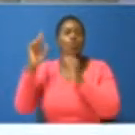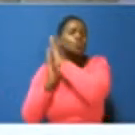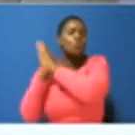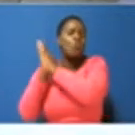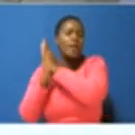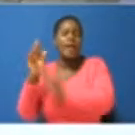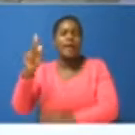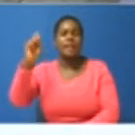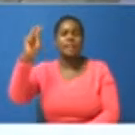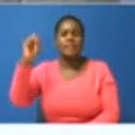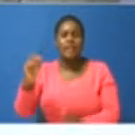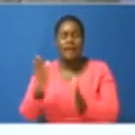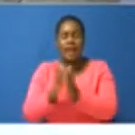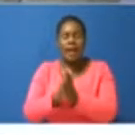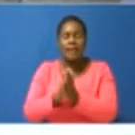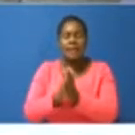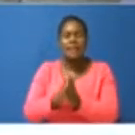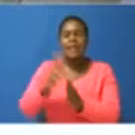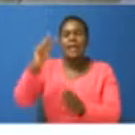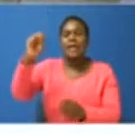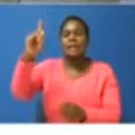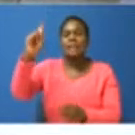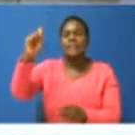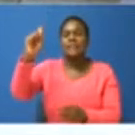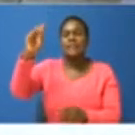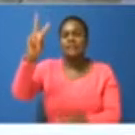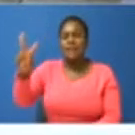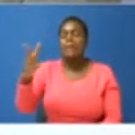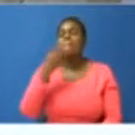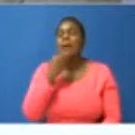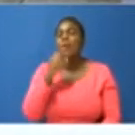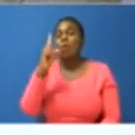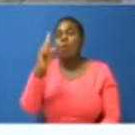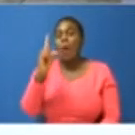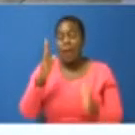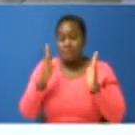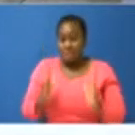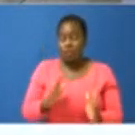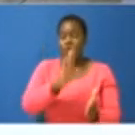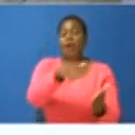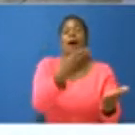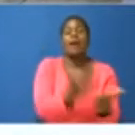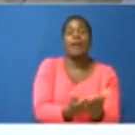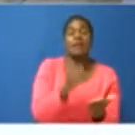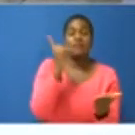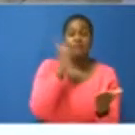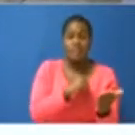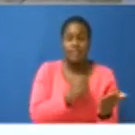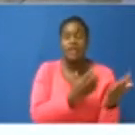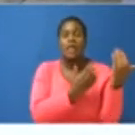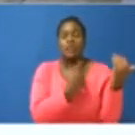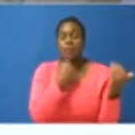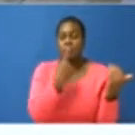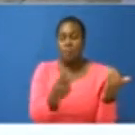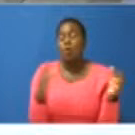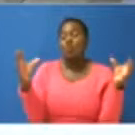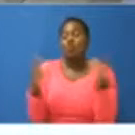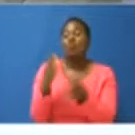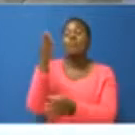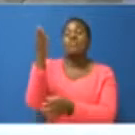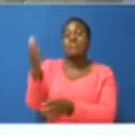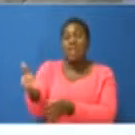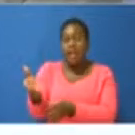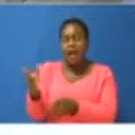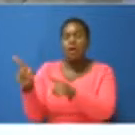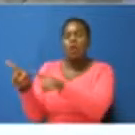ktn and mark masay of ntv so stay tuned for that uh one candidate already in the building he's given his expectations he's come with his team